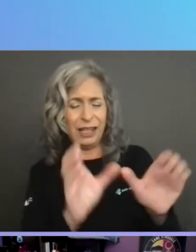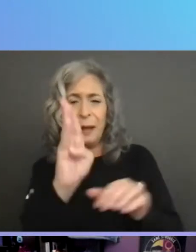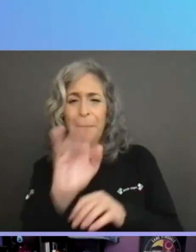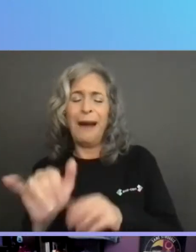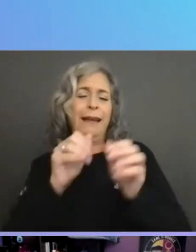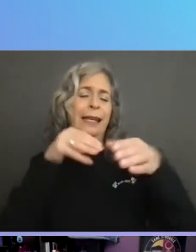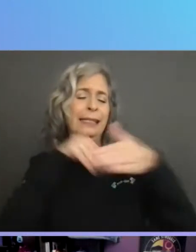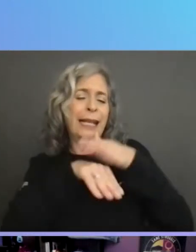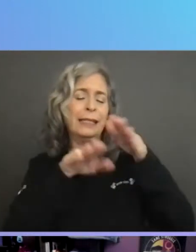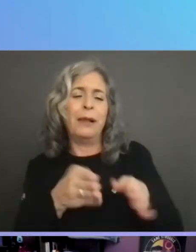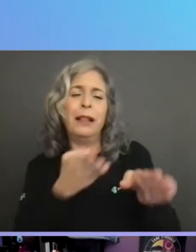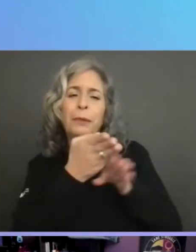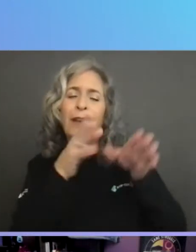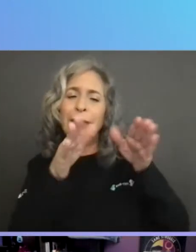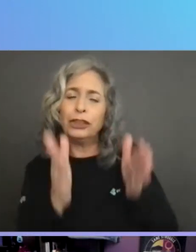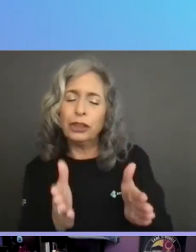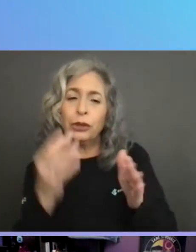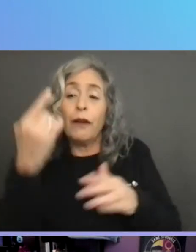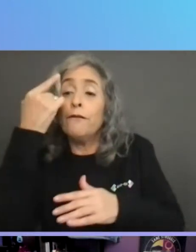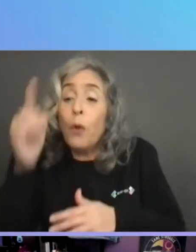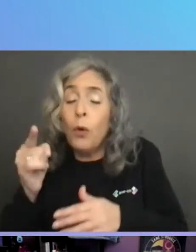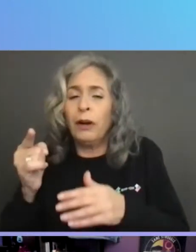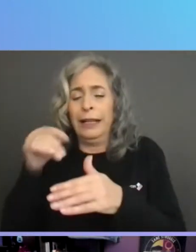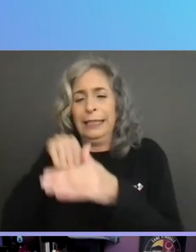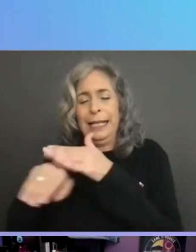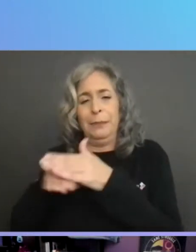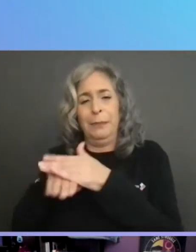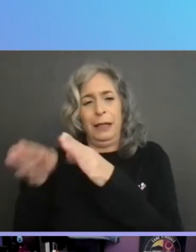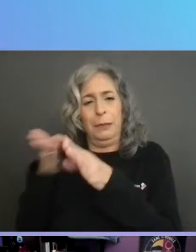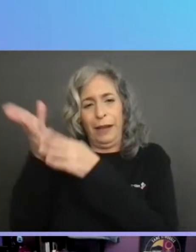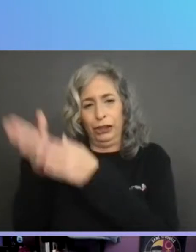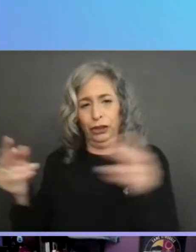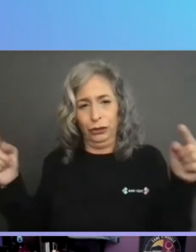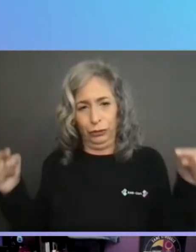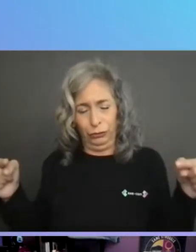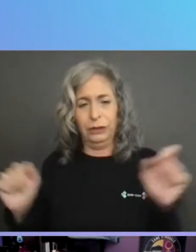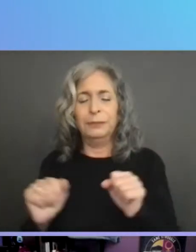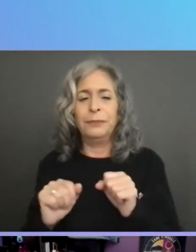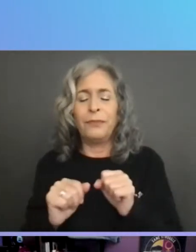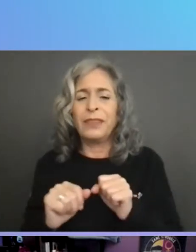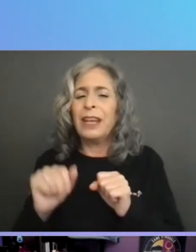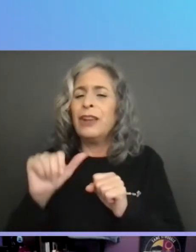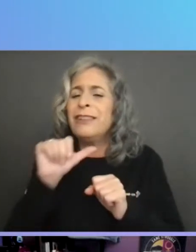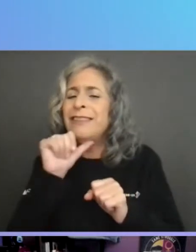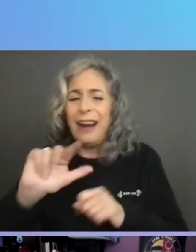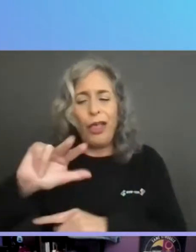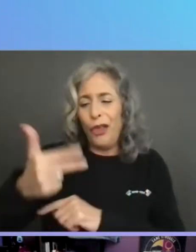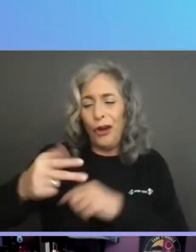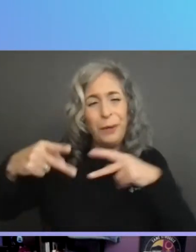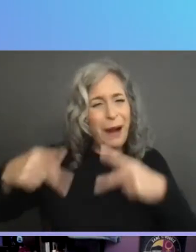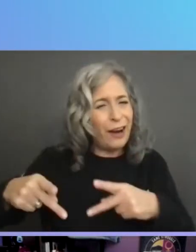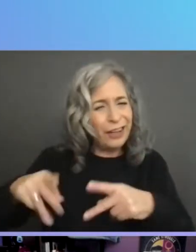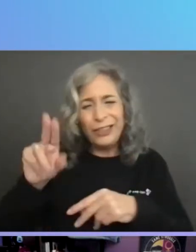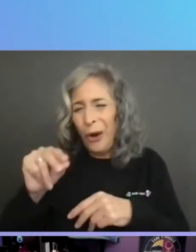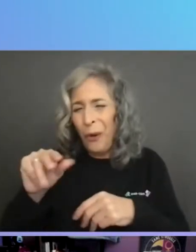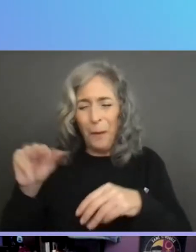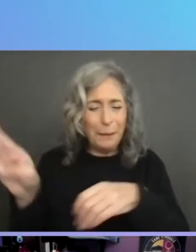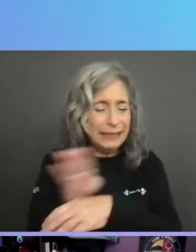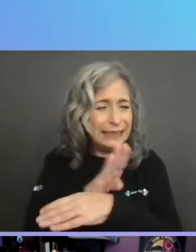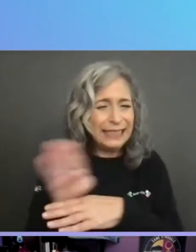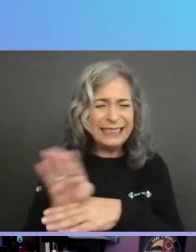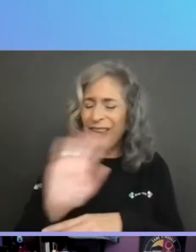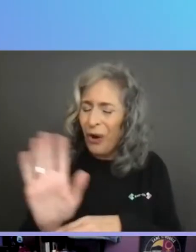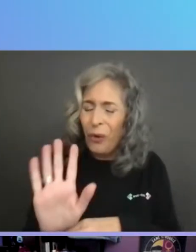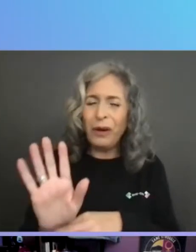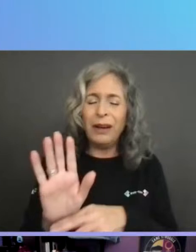accessibility professionals for accessibility professionals. So there's no third party, there's no business entity somewhere. This is your